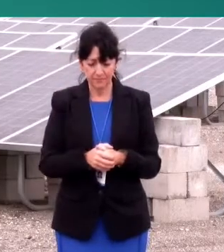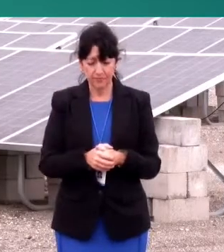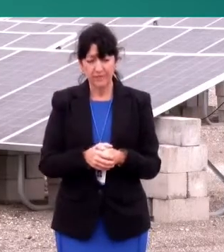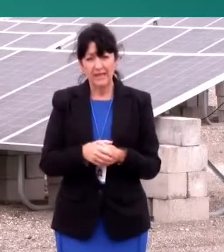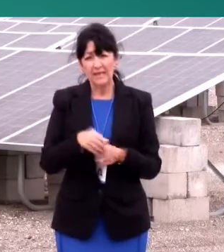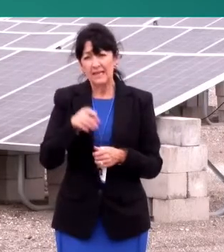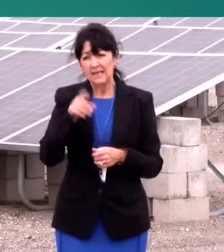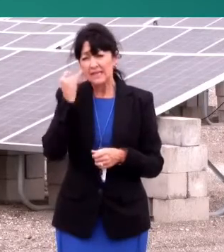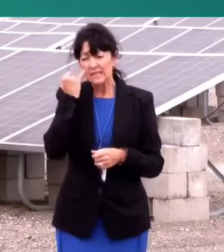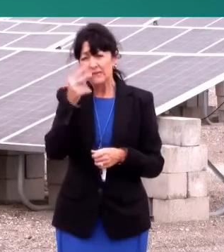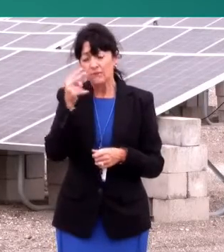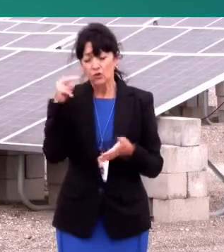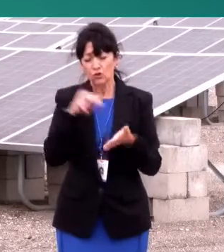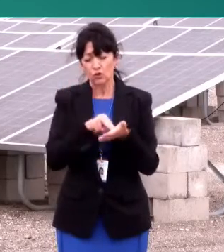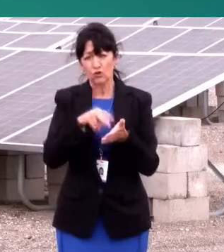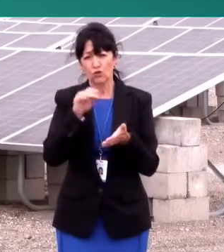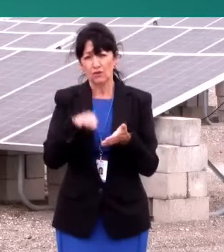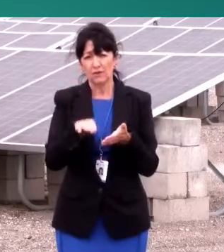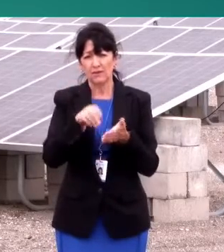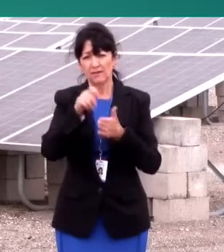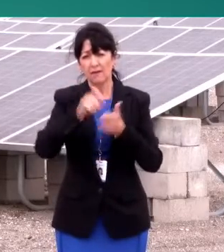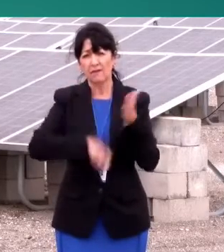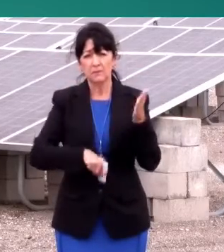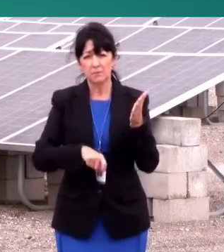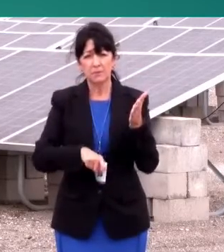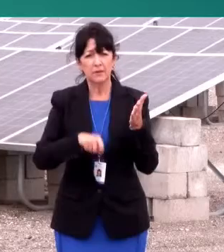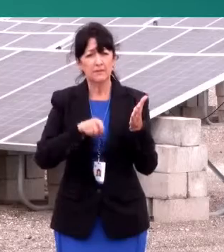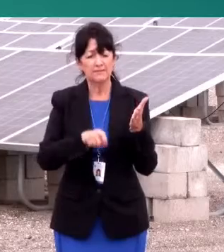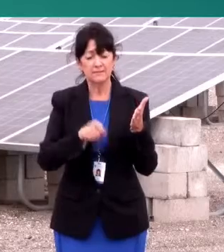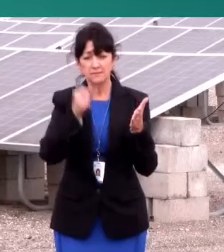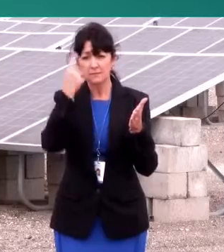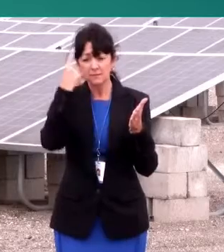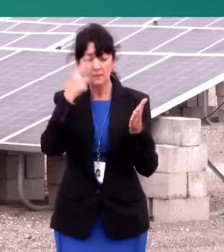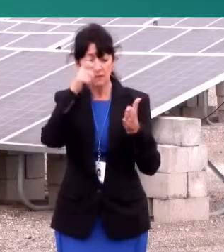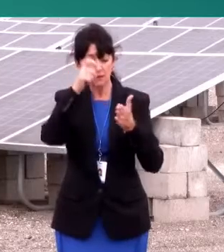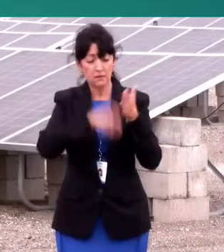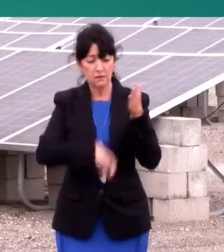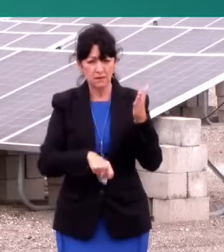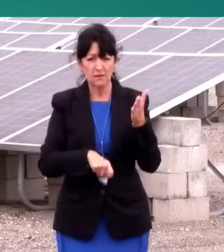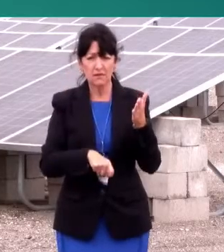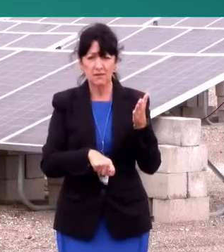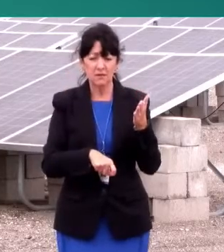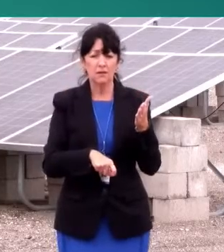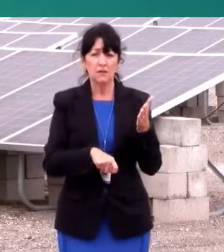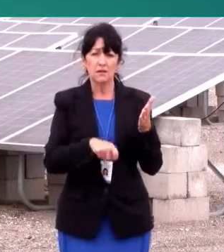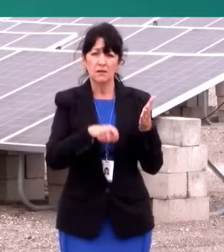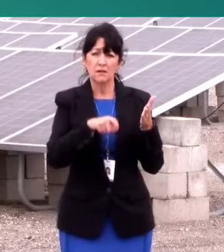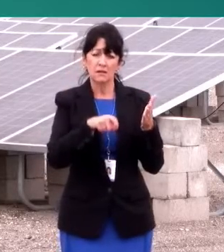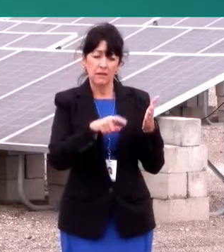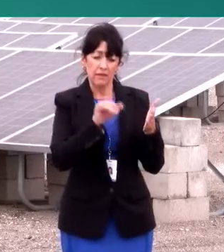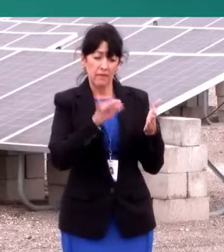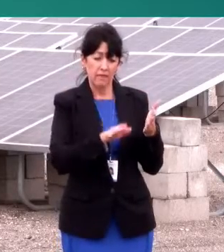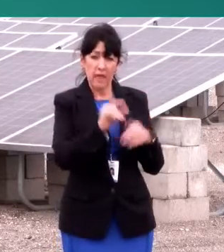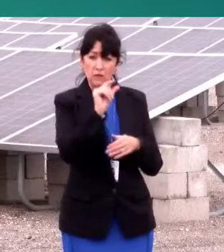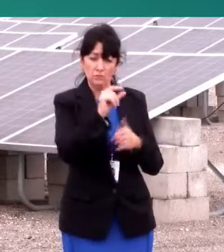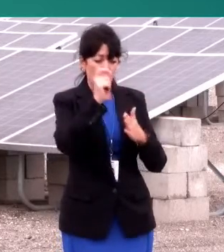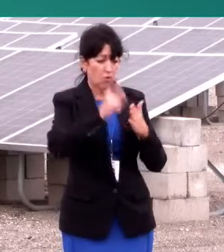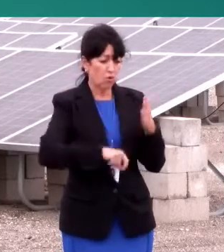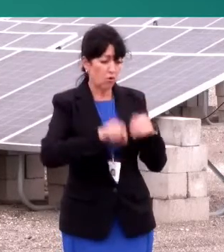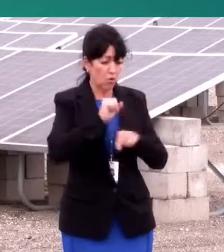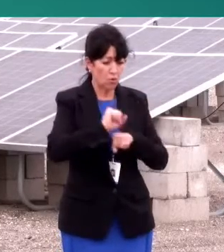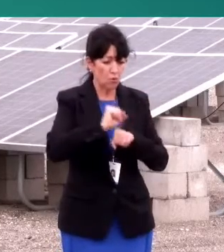bill, it really is just a small piece of a much larger effort that we are undertaking here in the state of Delaware.